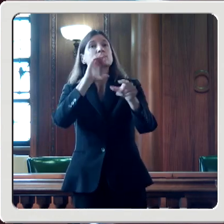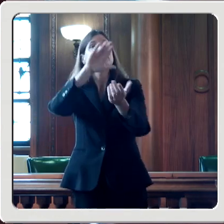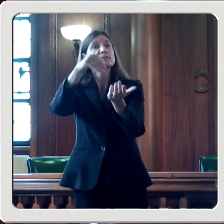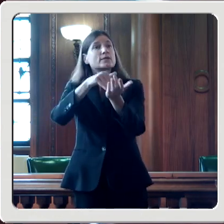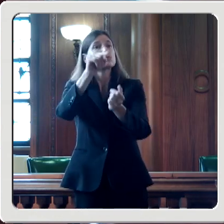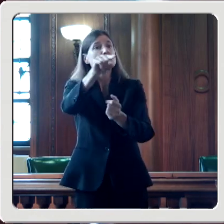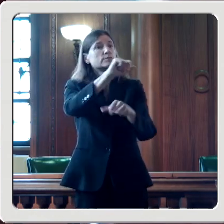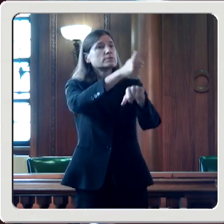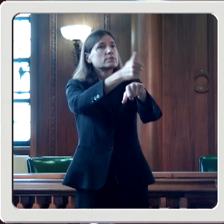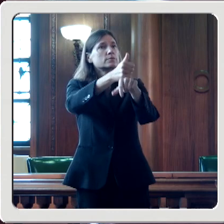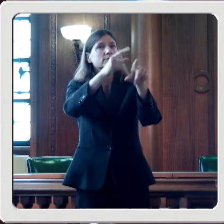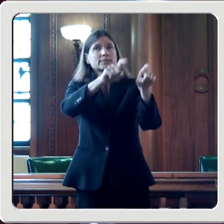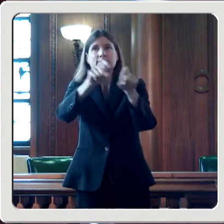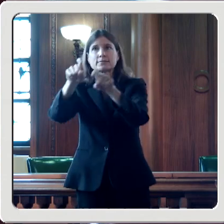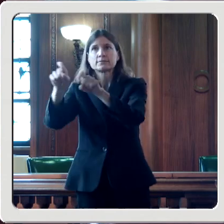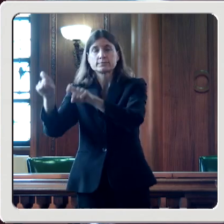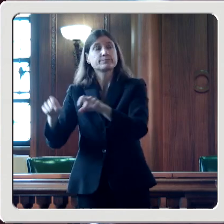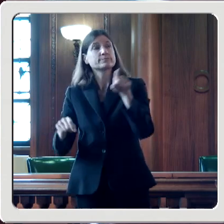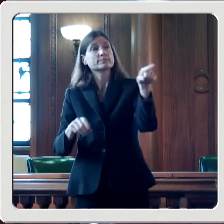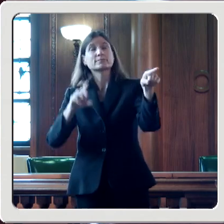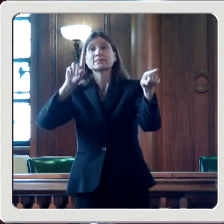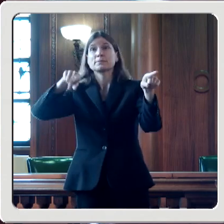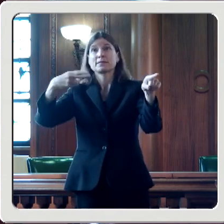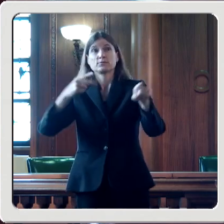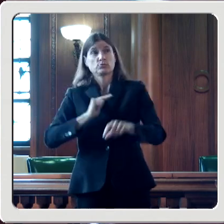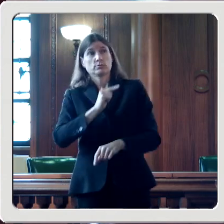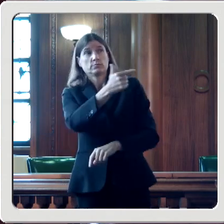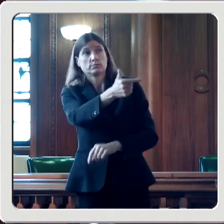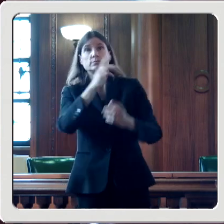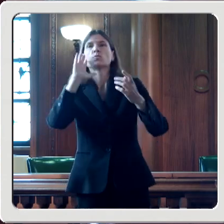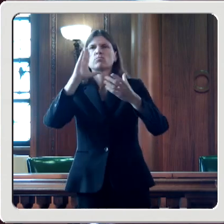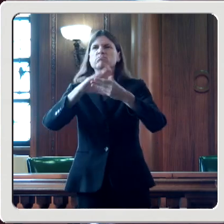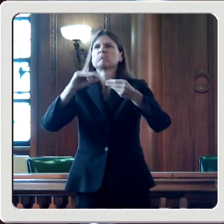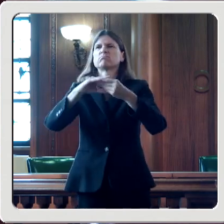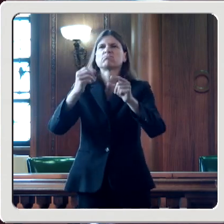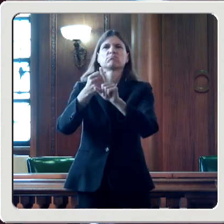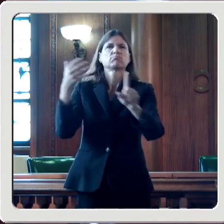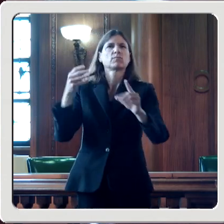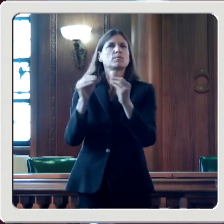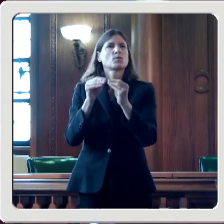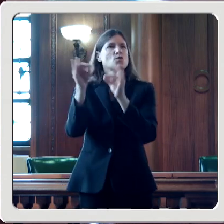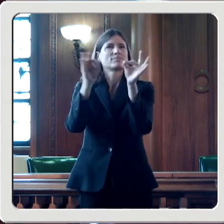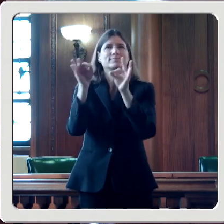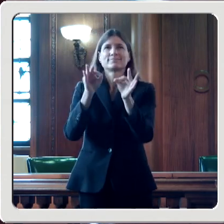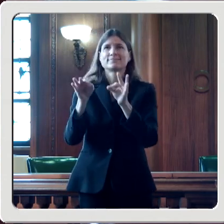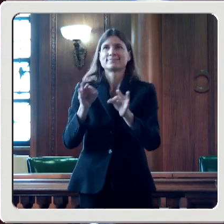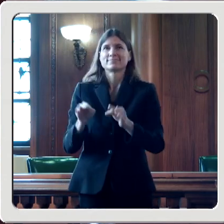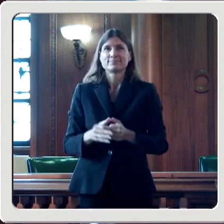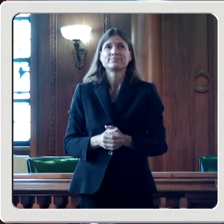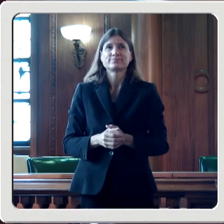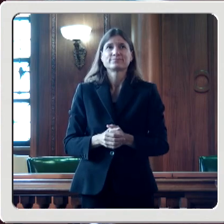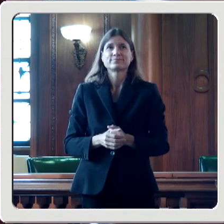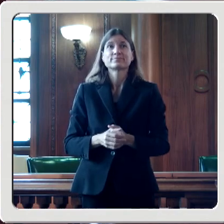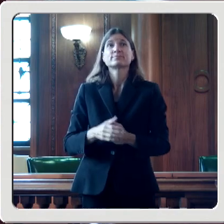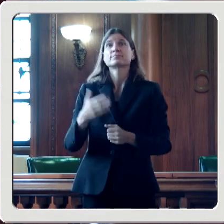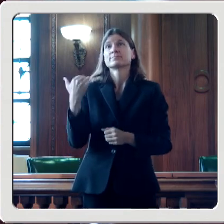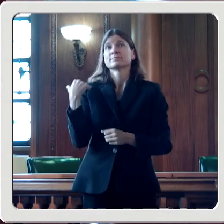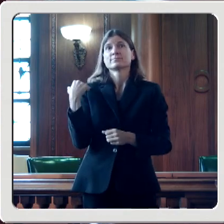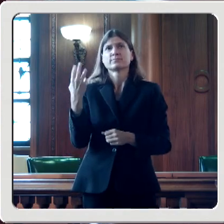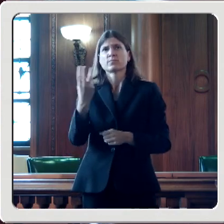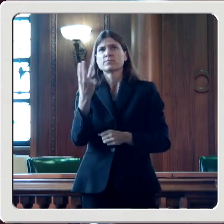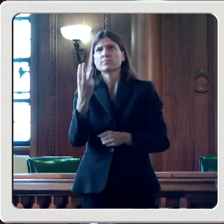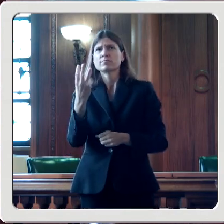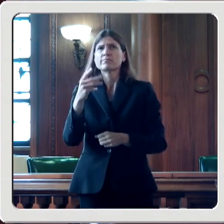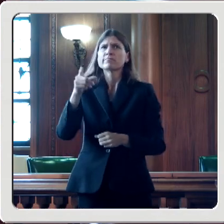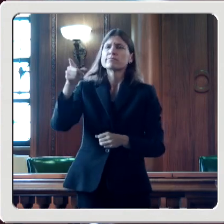this Wednesday. Sci-Tech, Science and Technology High School is this Wednesday,